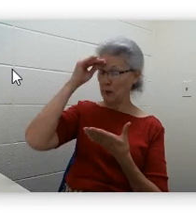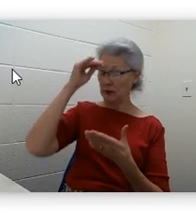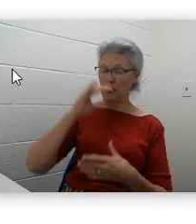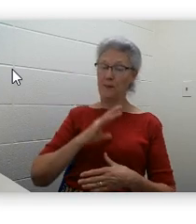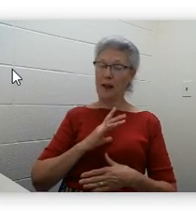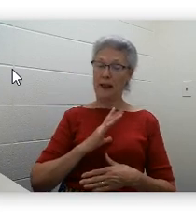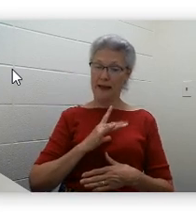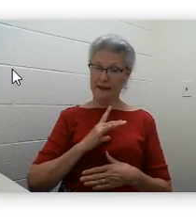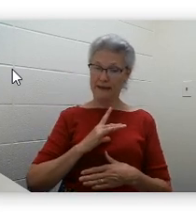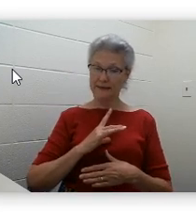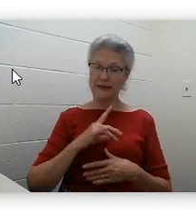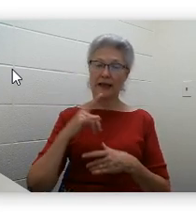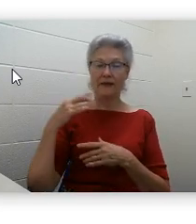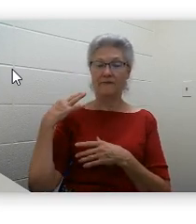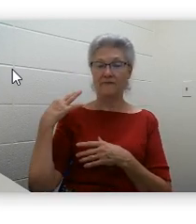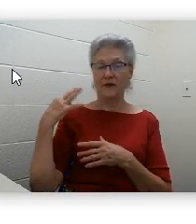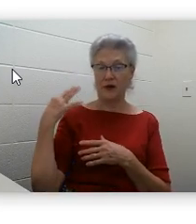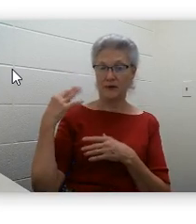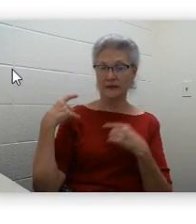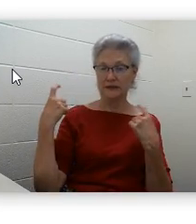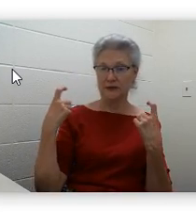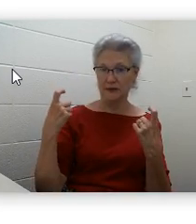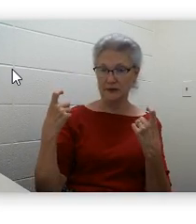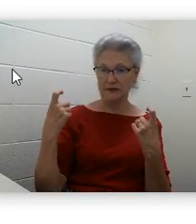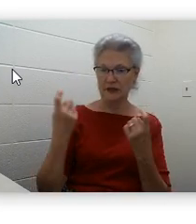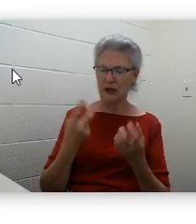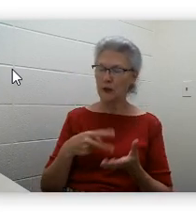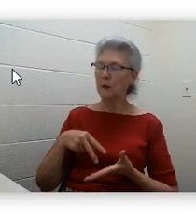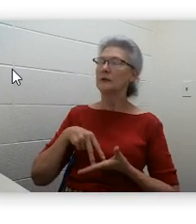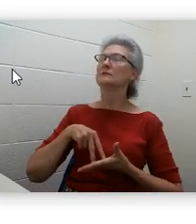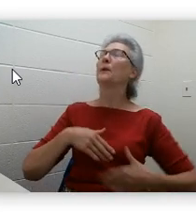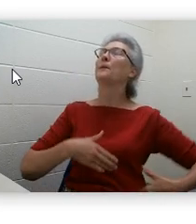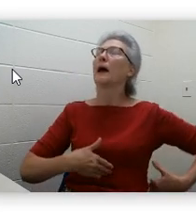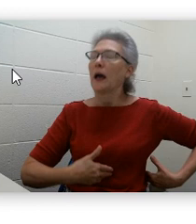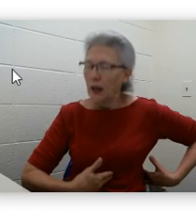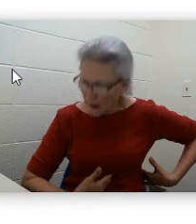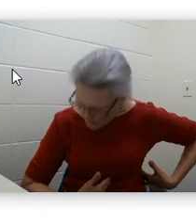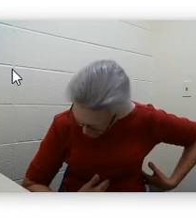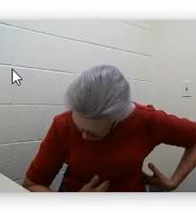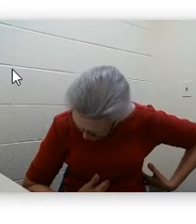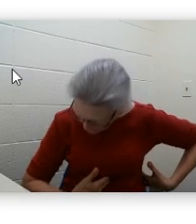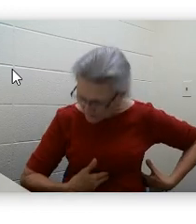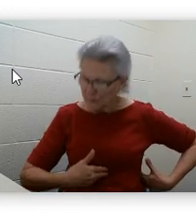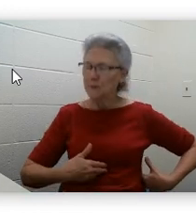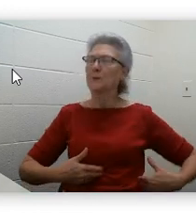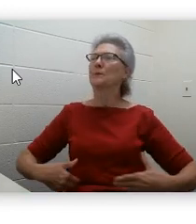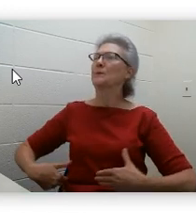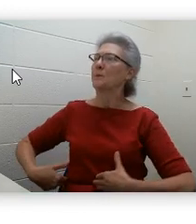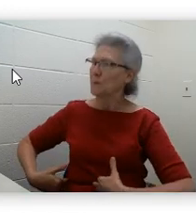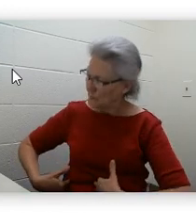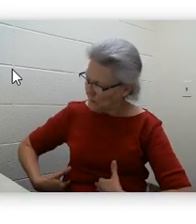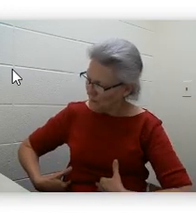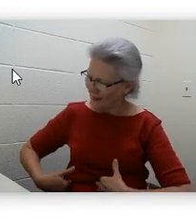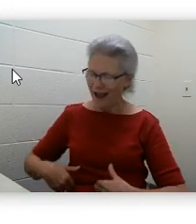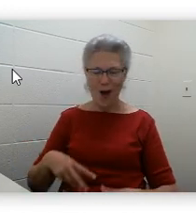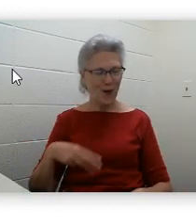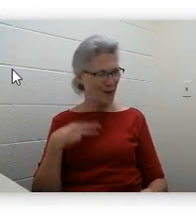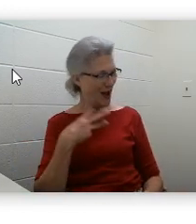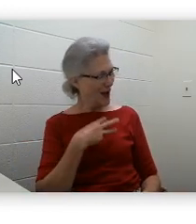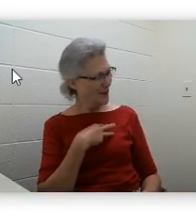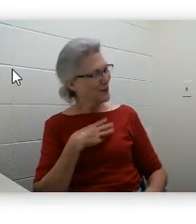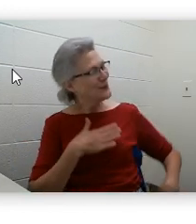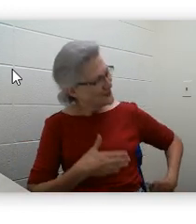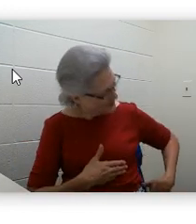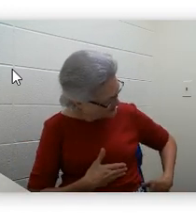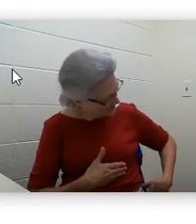grand manner at fairy ceremonies, and he rose and bowed to her beautifully. She was much pleased and bowed beautifully